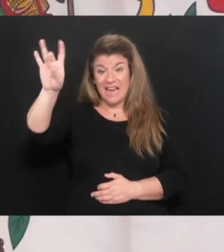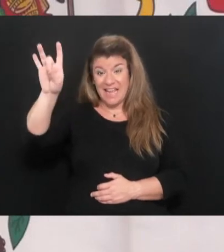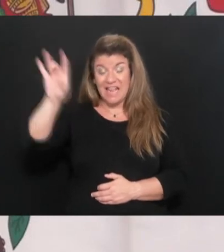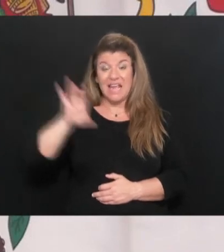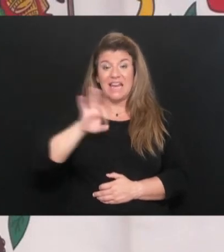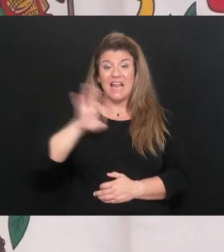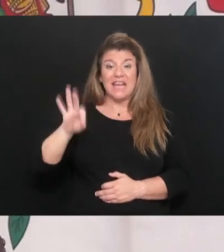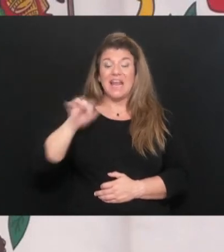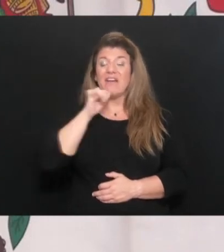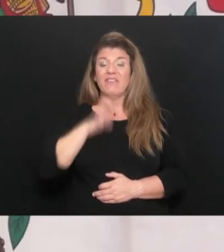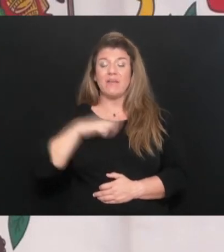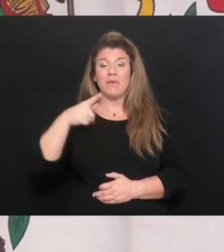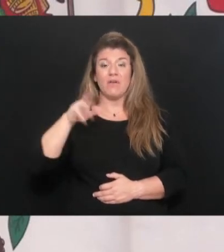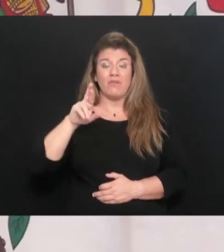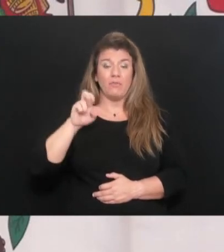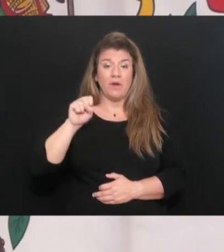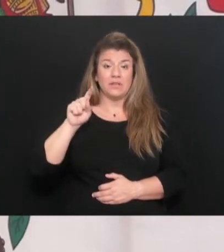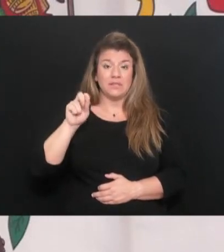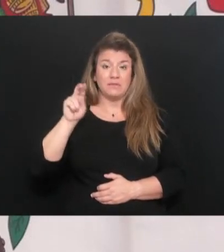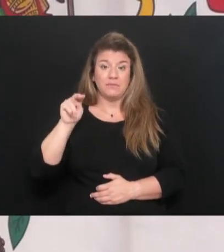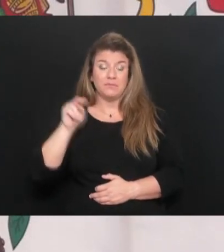90-year-old female from Preston County.